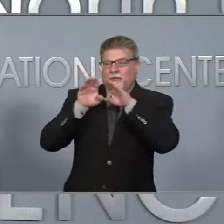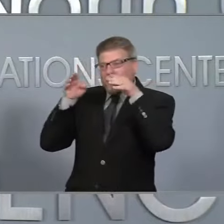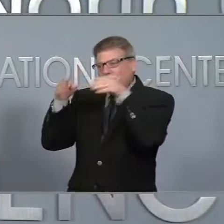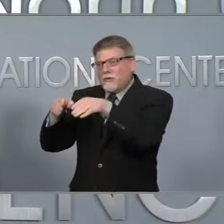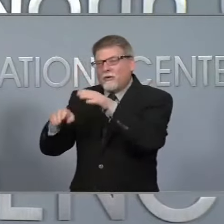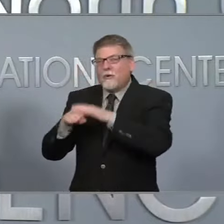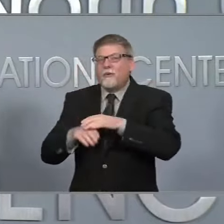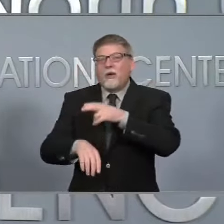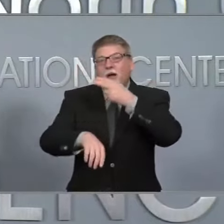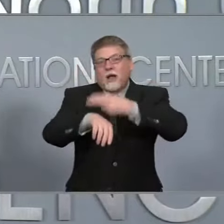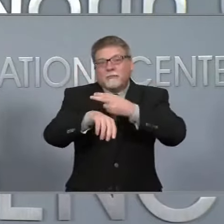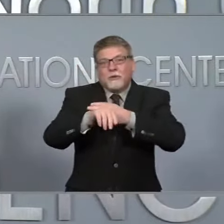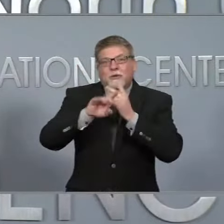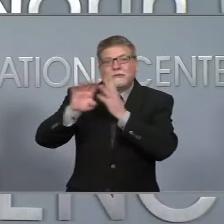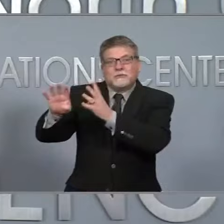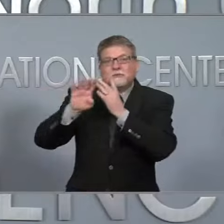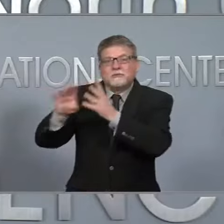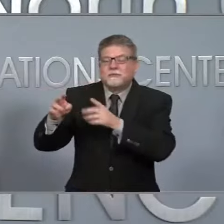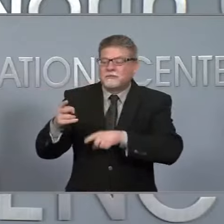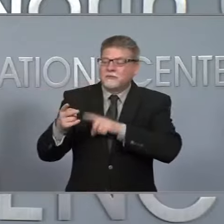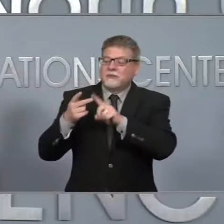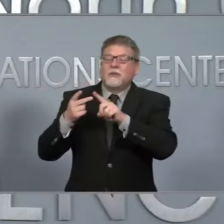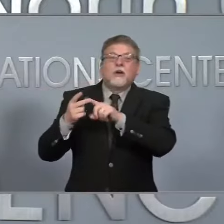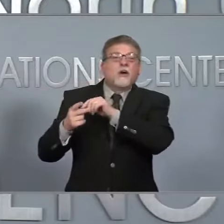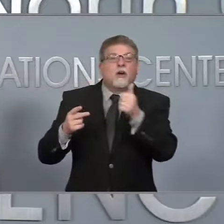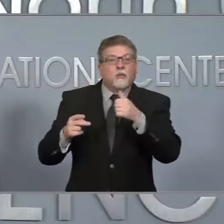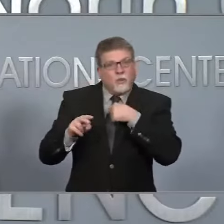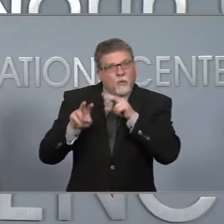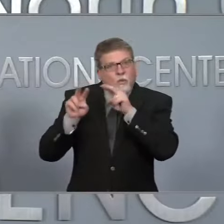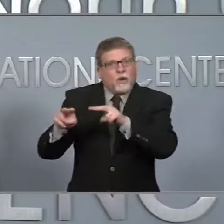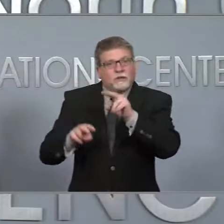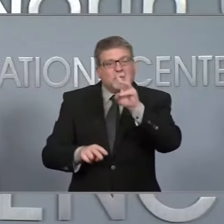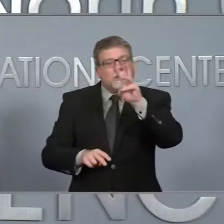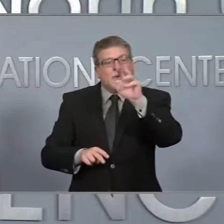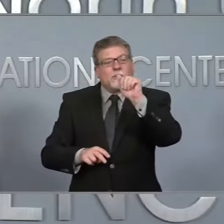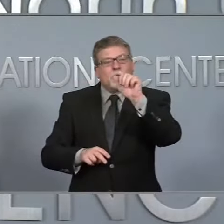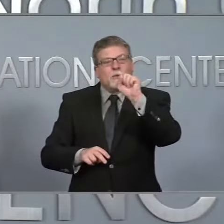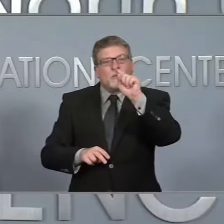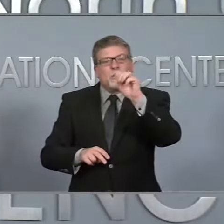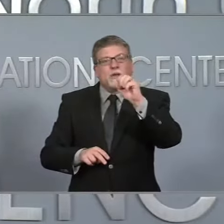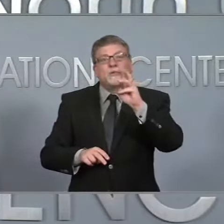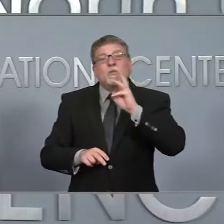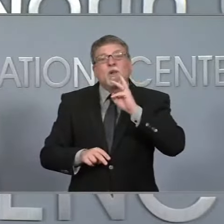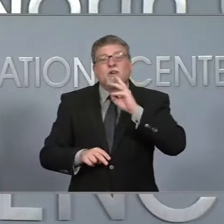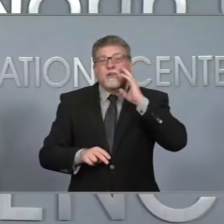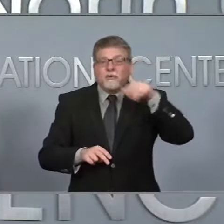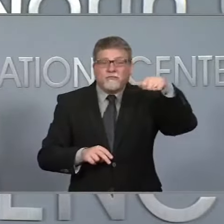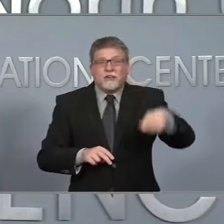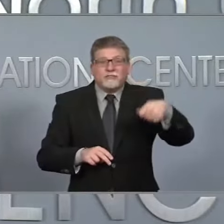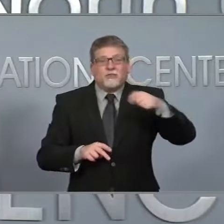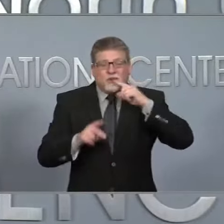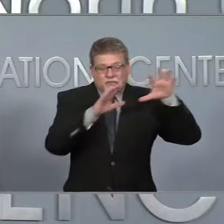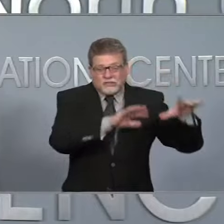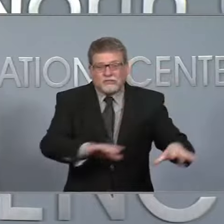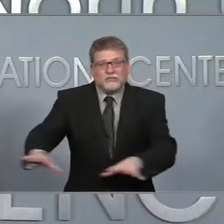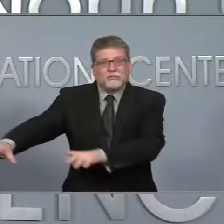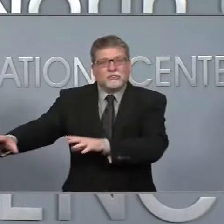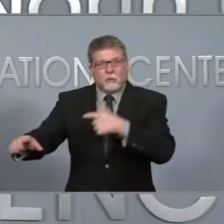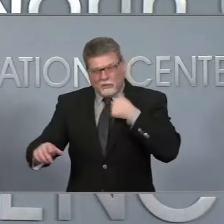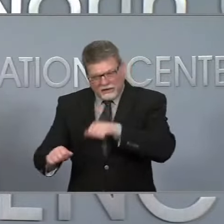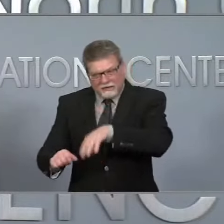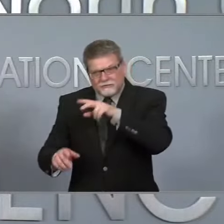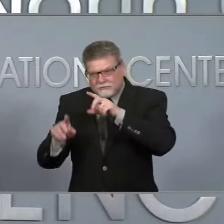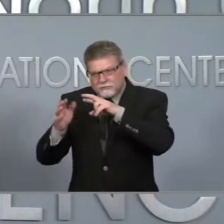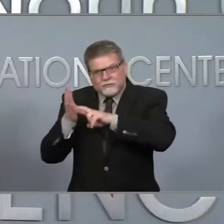wastewater monitoring, another passive metric that allows us to get a sense of the trend and directionality of COVID in our